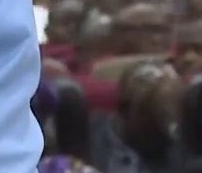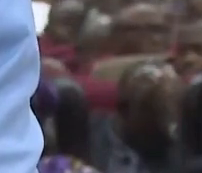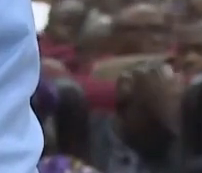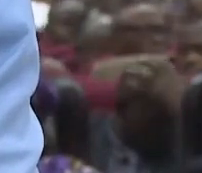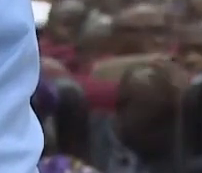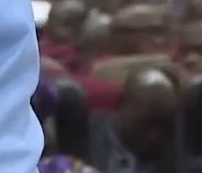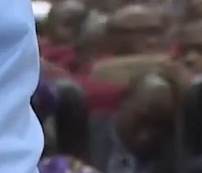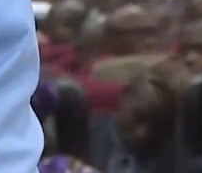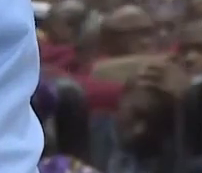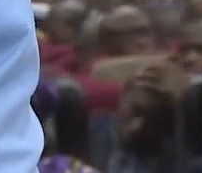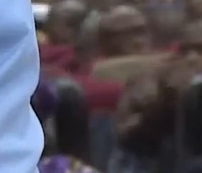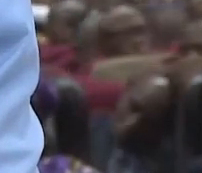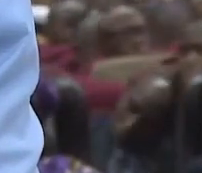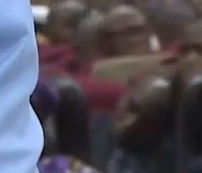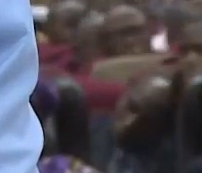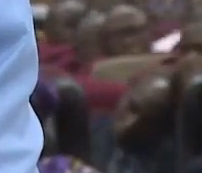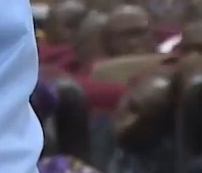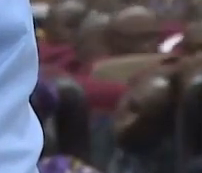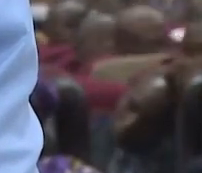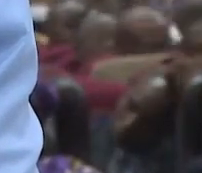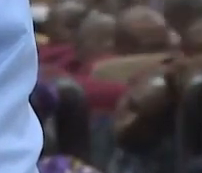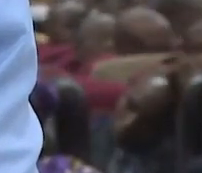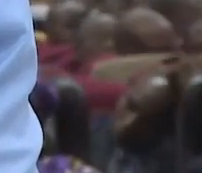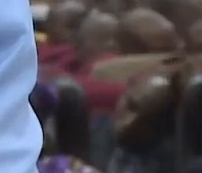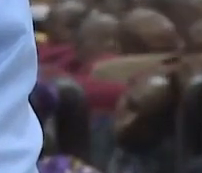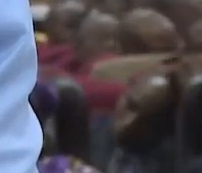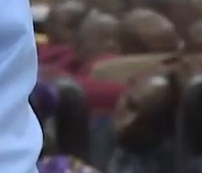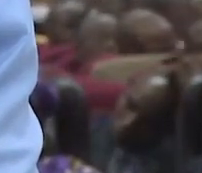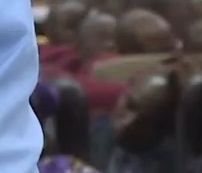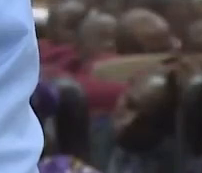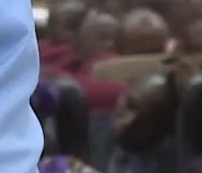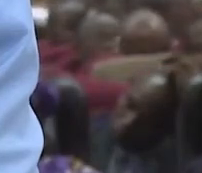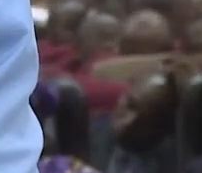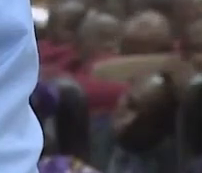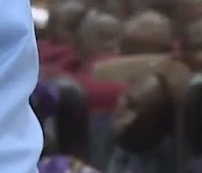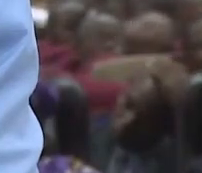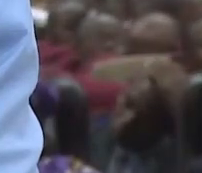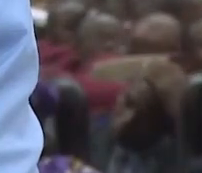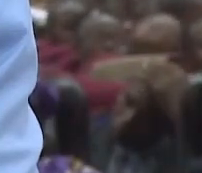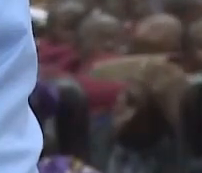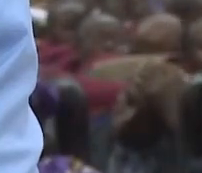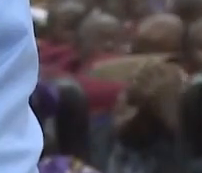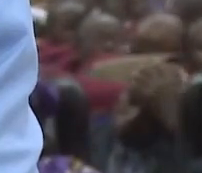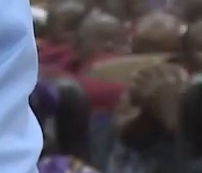so if you are far away, you better begin to come quickly,